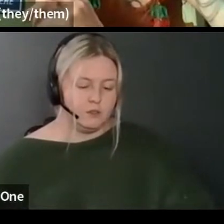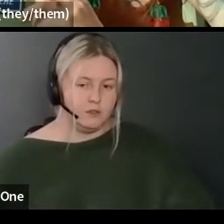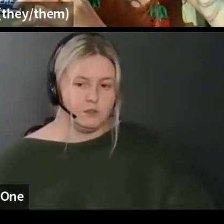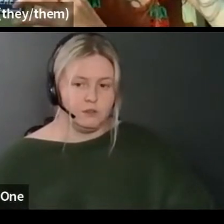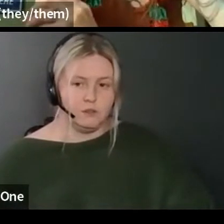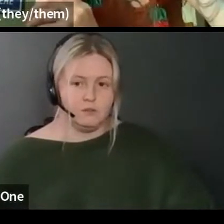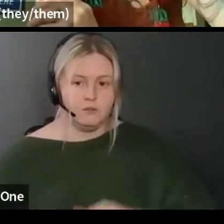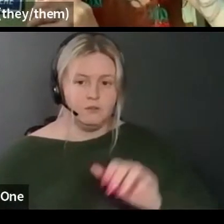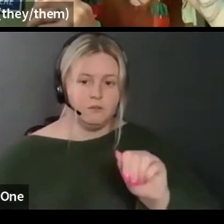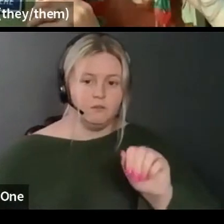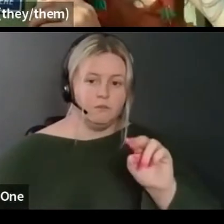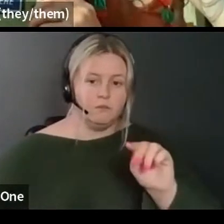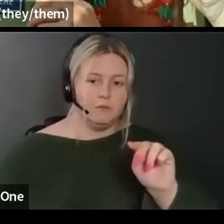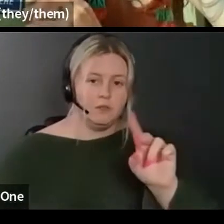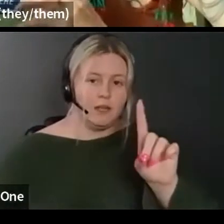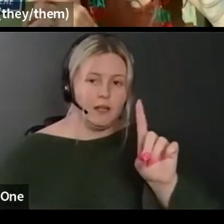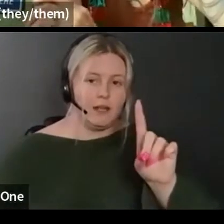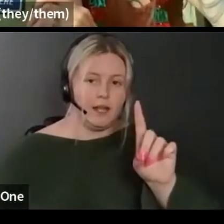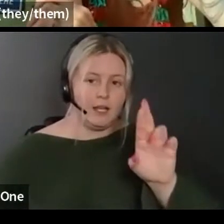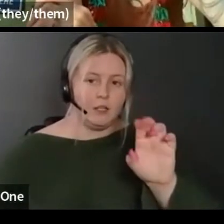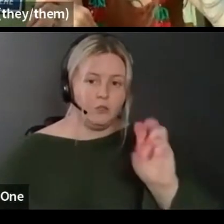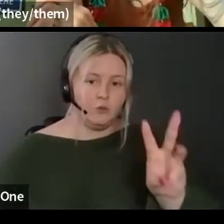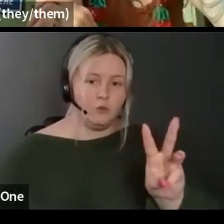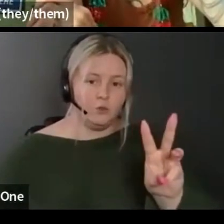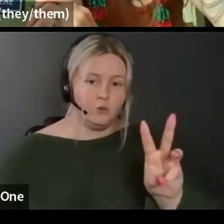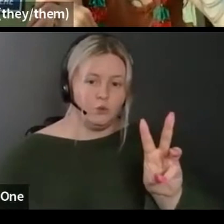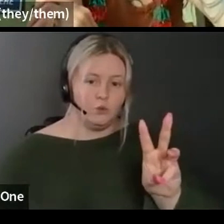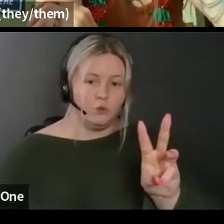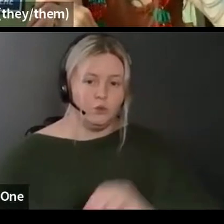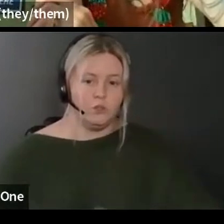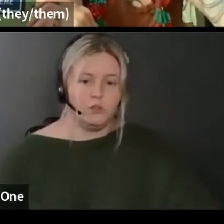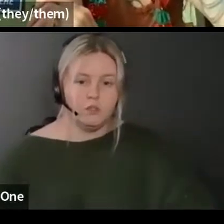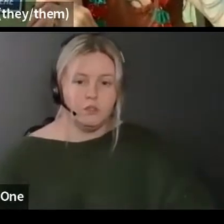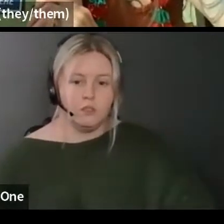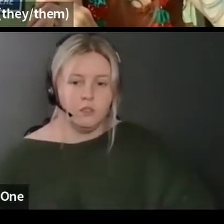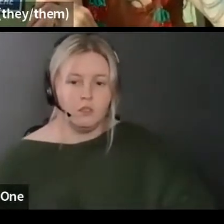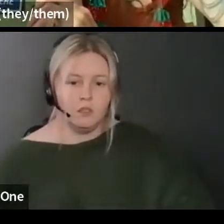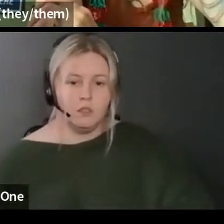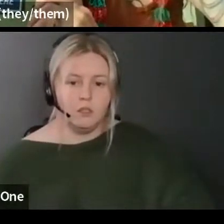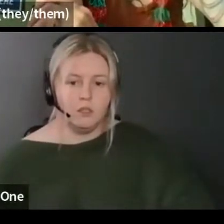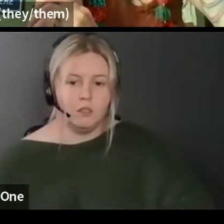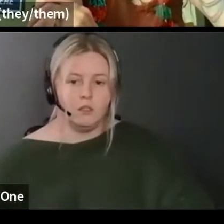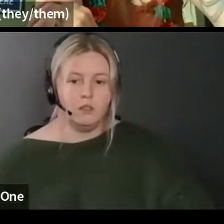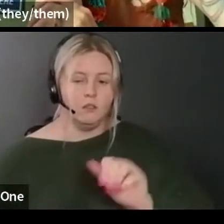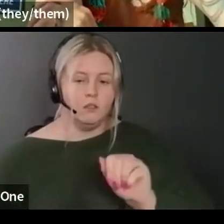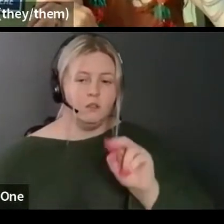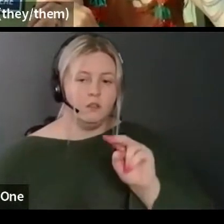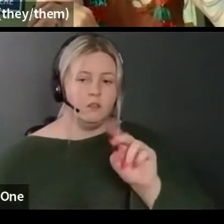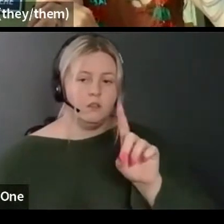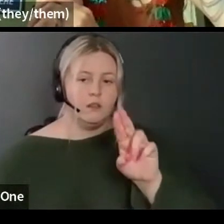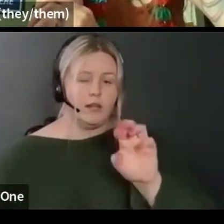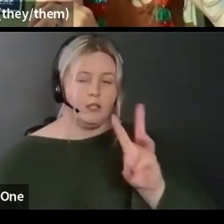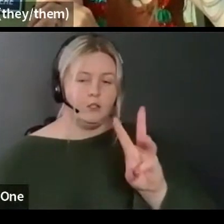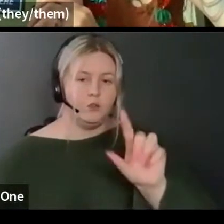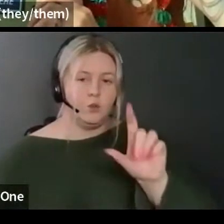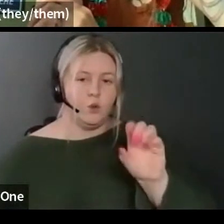Andrew Loku. Go ahead, sir. No, that's it. Yeah, Andrew Loku, Shivrana